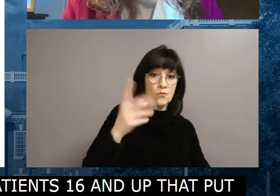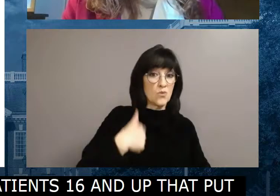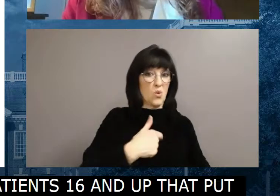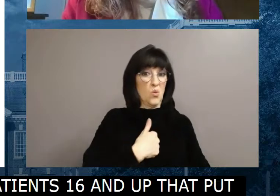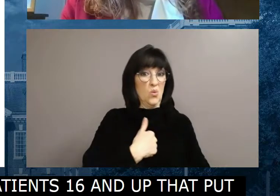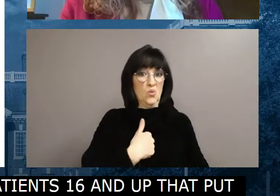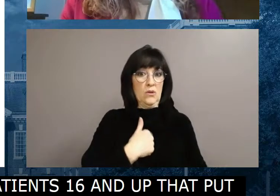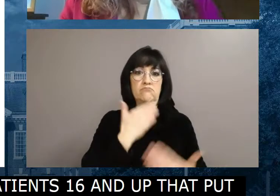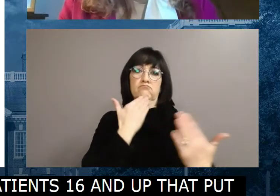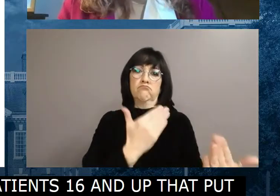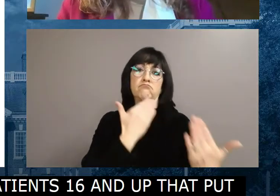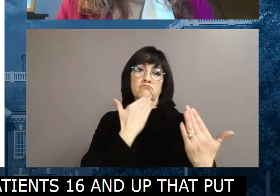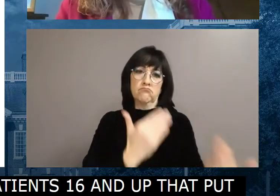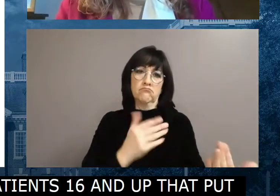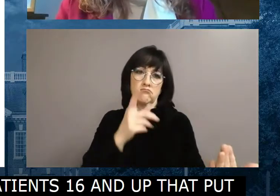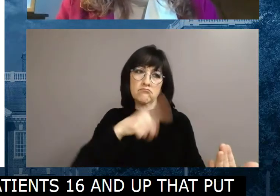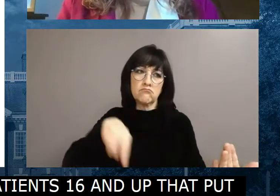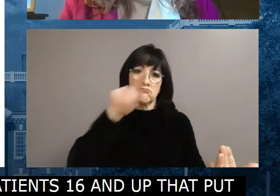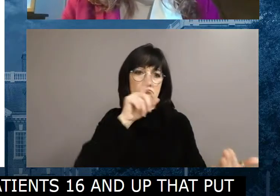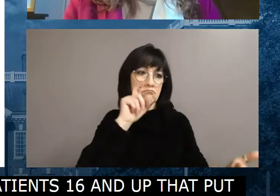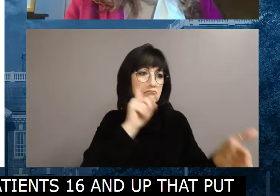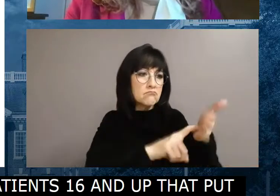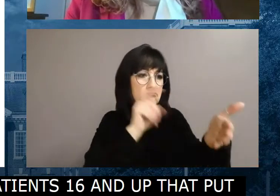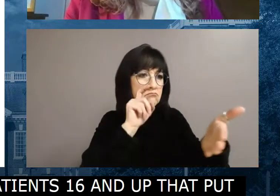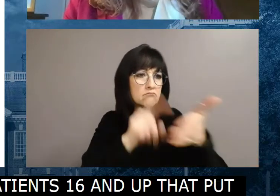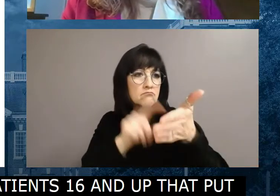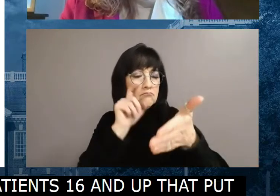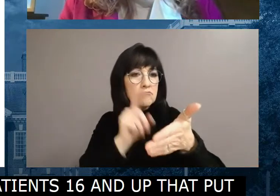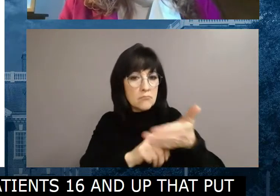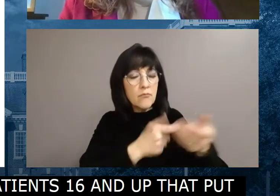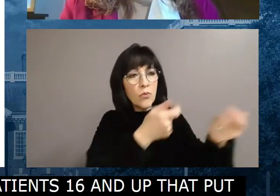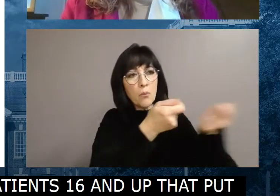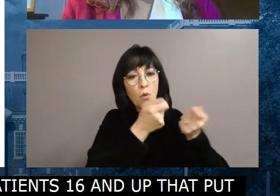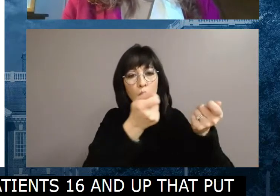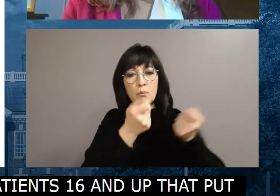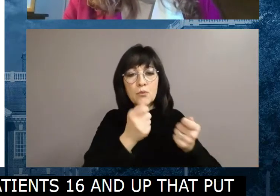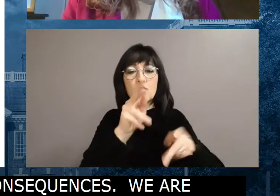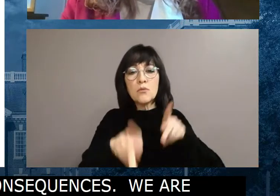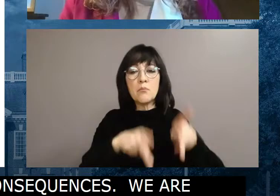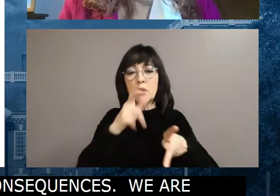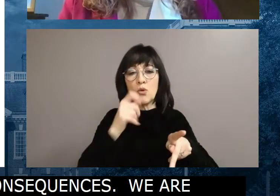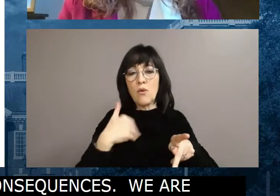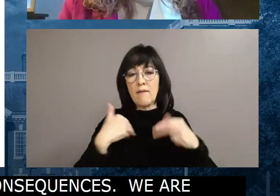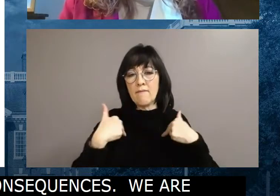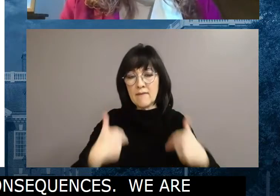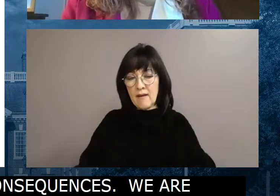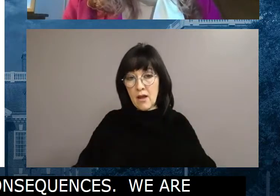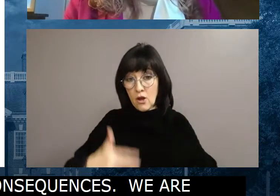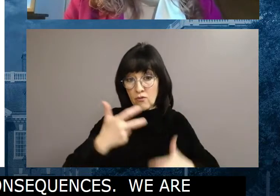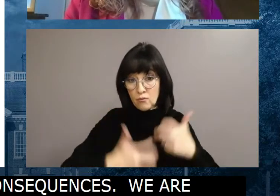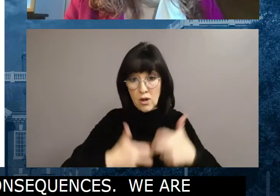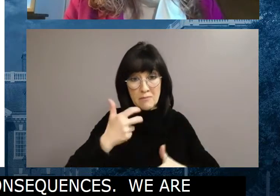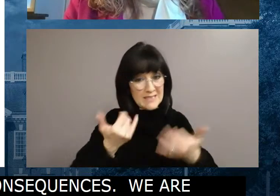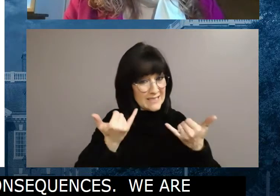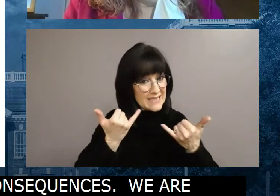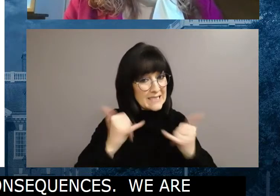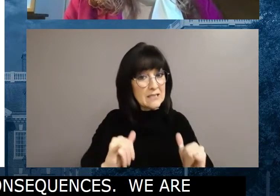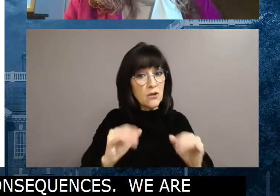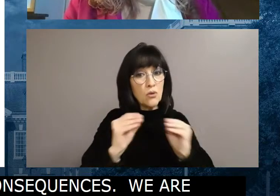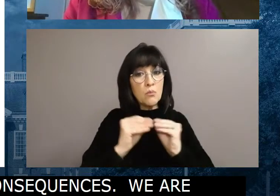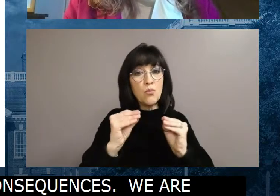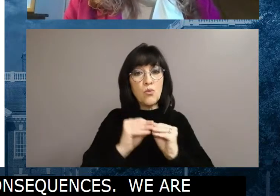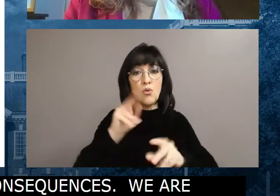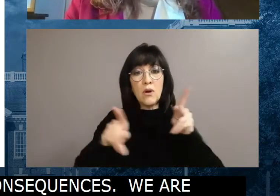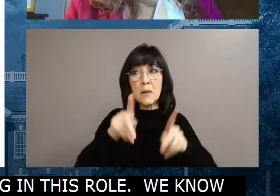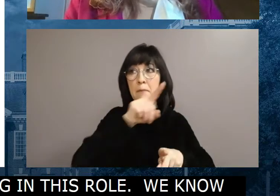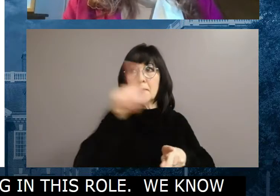in this role. We do know that there are still folks out there that are looking for vaccines. And